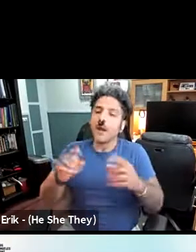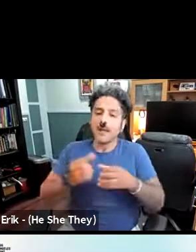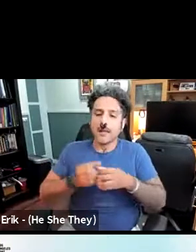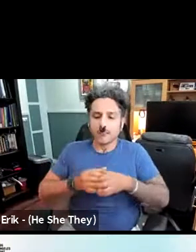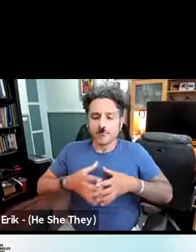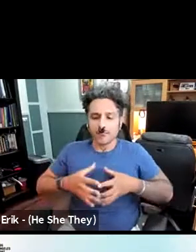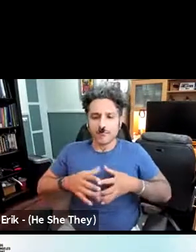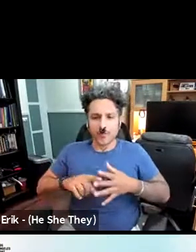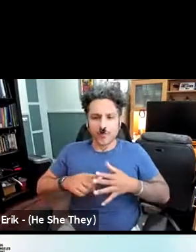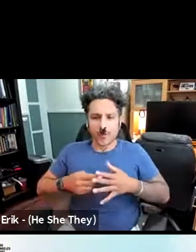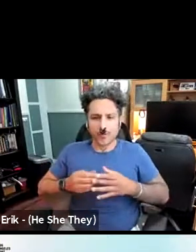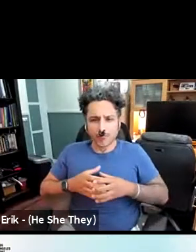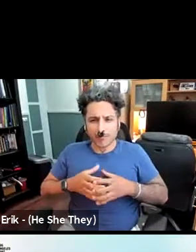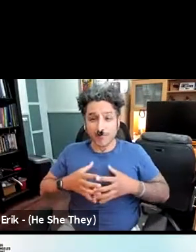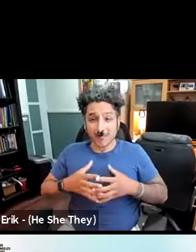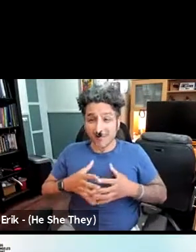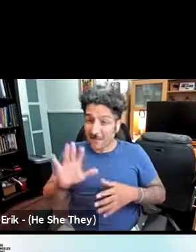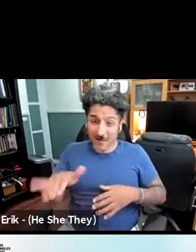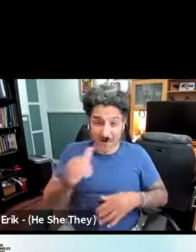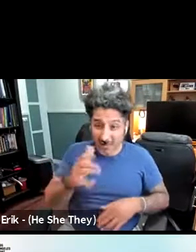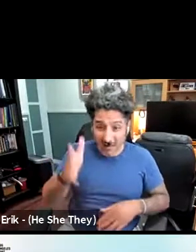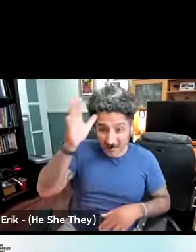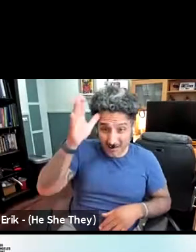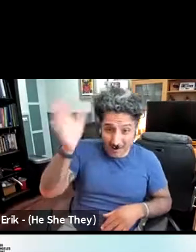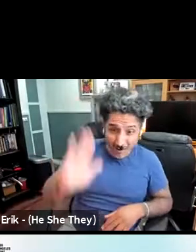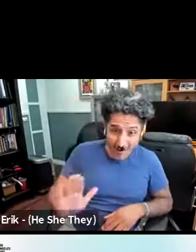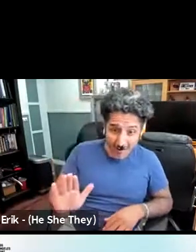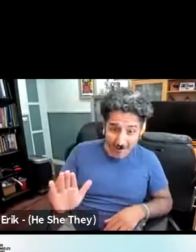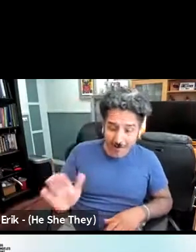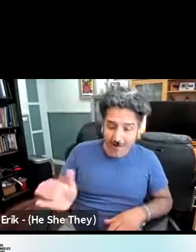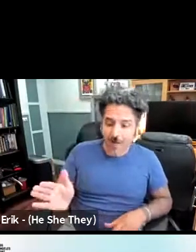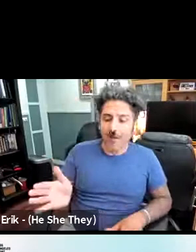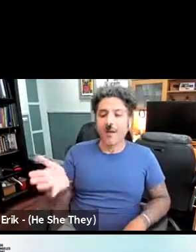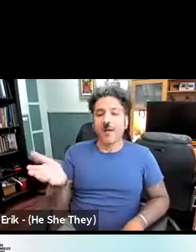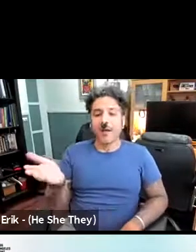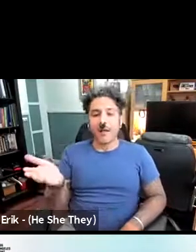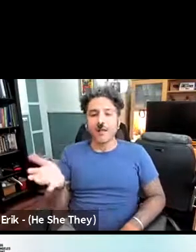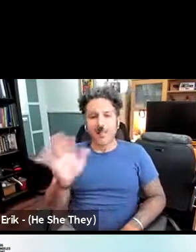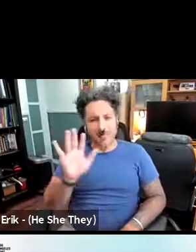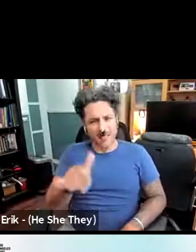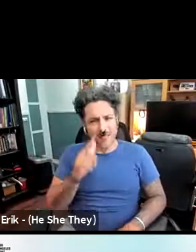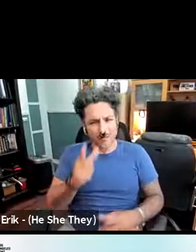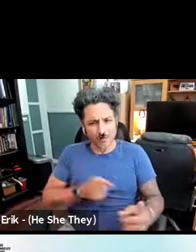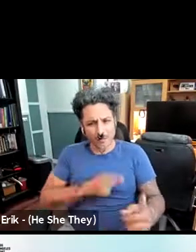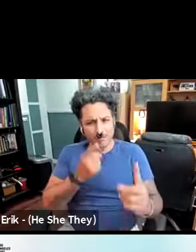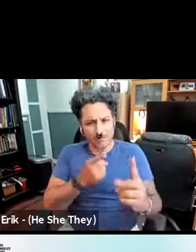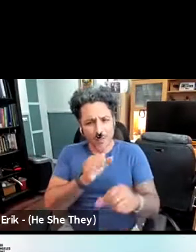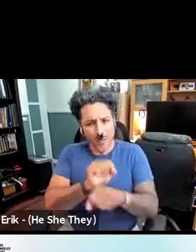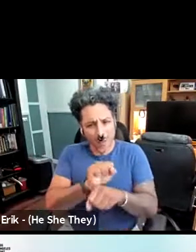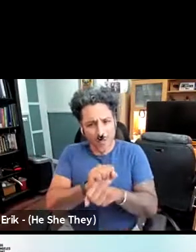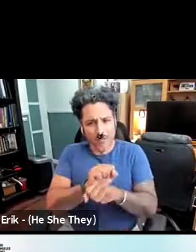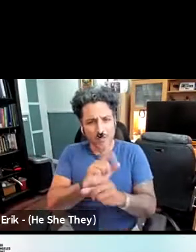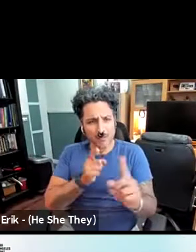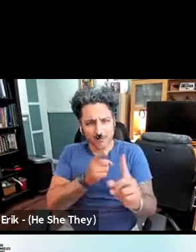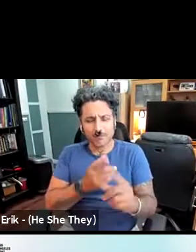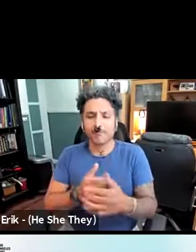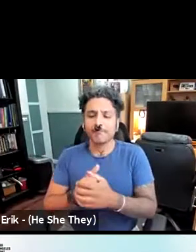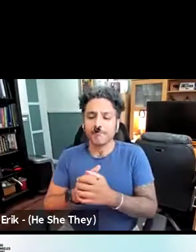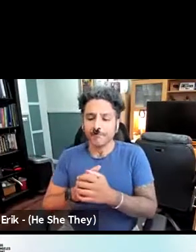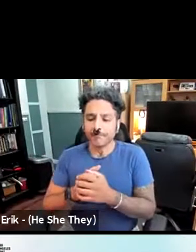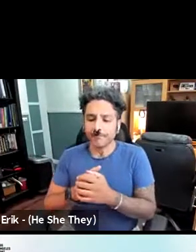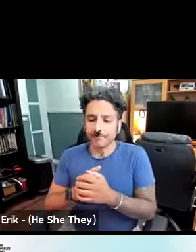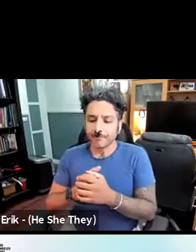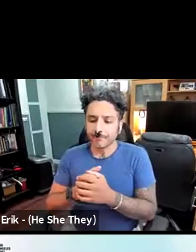reality. And baby, ain't that God? And so I feel like that's what we're working with here. And so